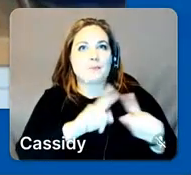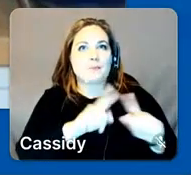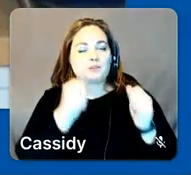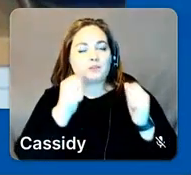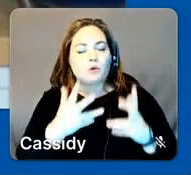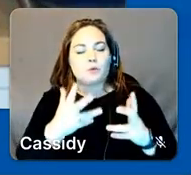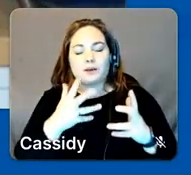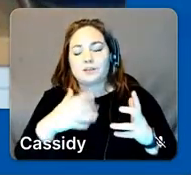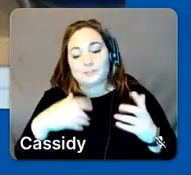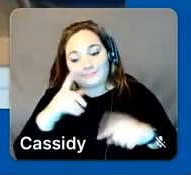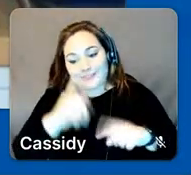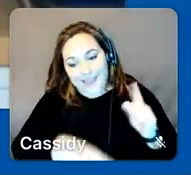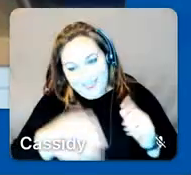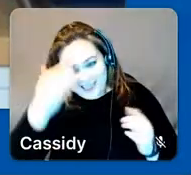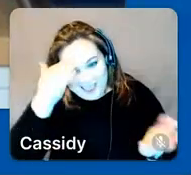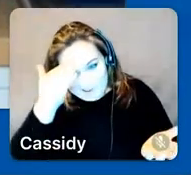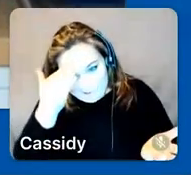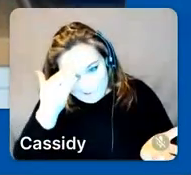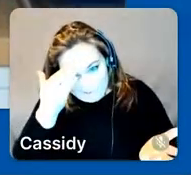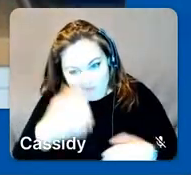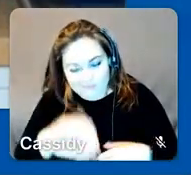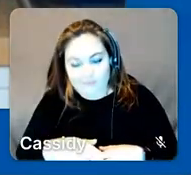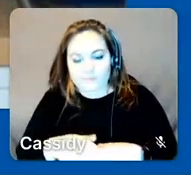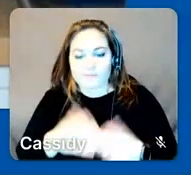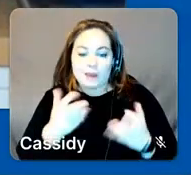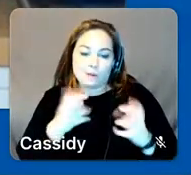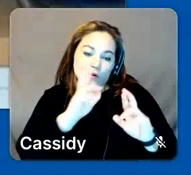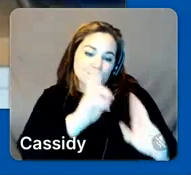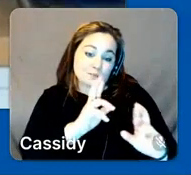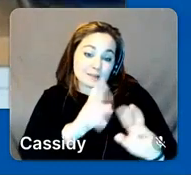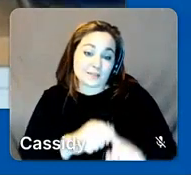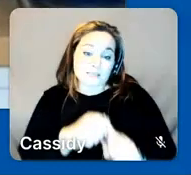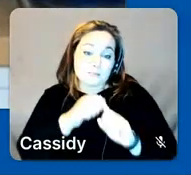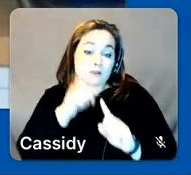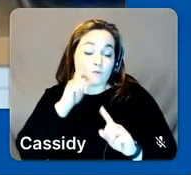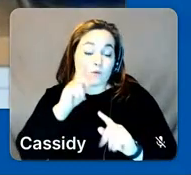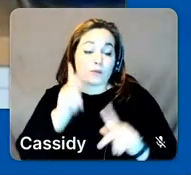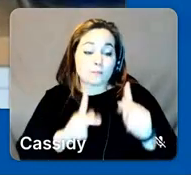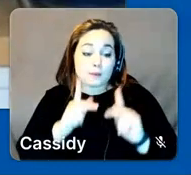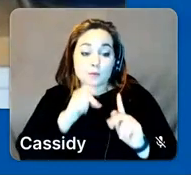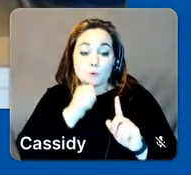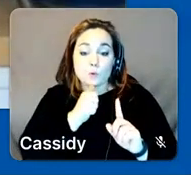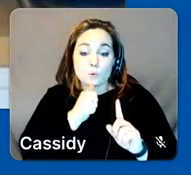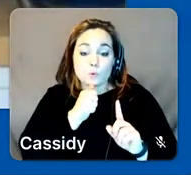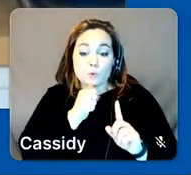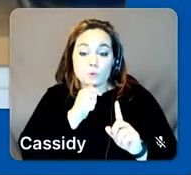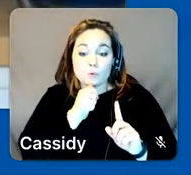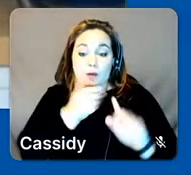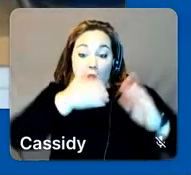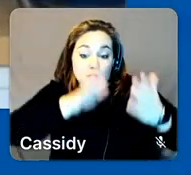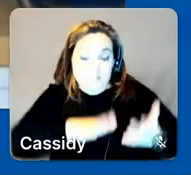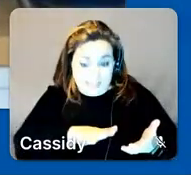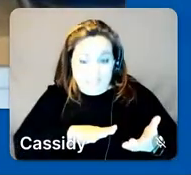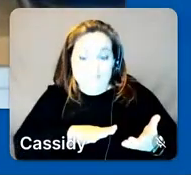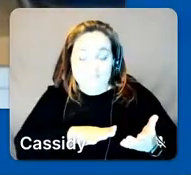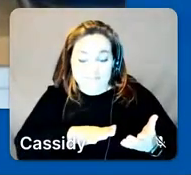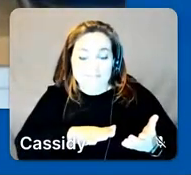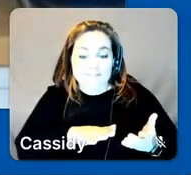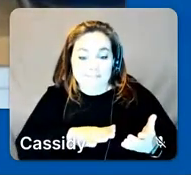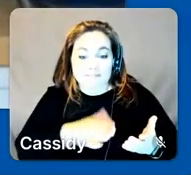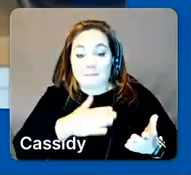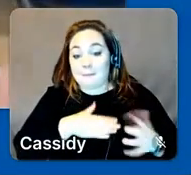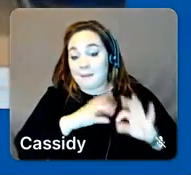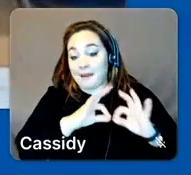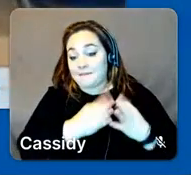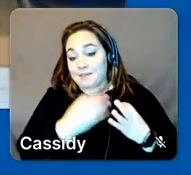know. I just wanted to be respectful, especially to the people that are dead in the story that my family